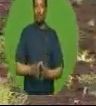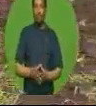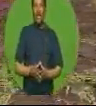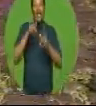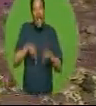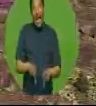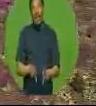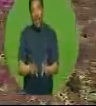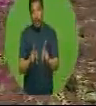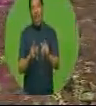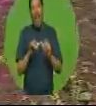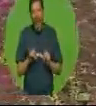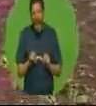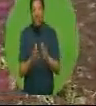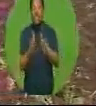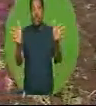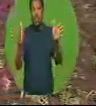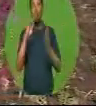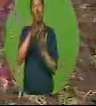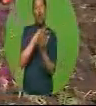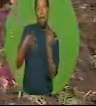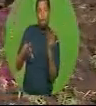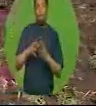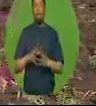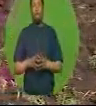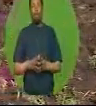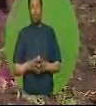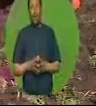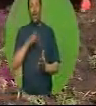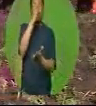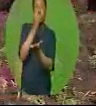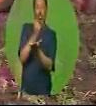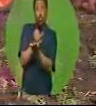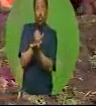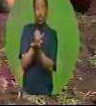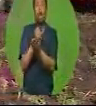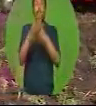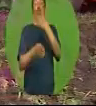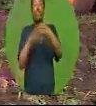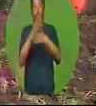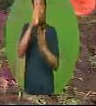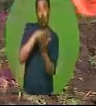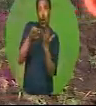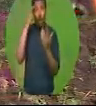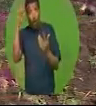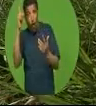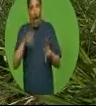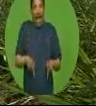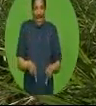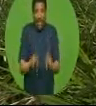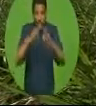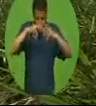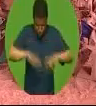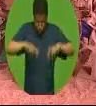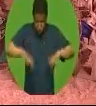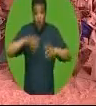the Agricultural Extension Program, the Institution Building Program for Agricultural Research